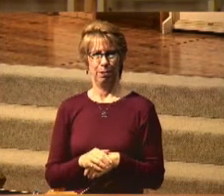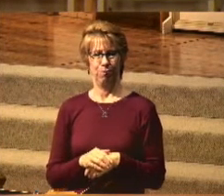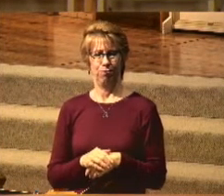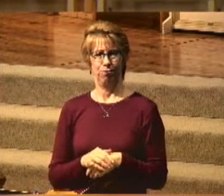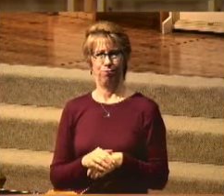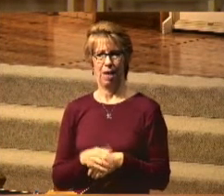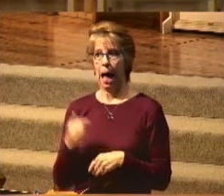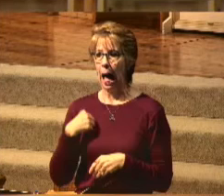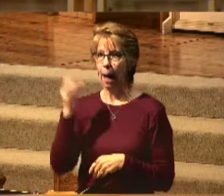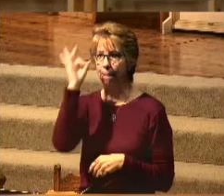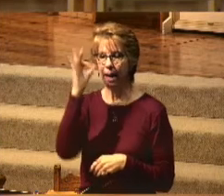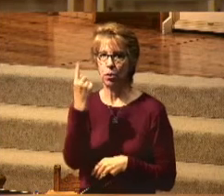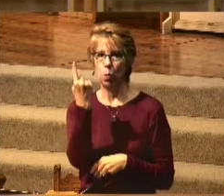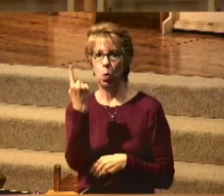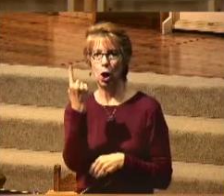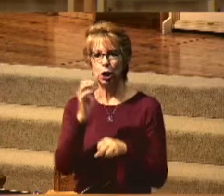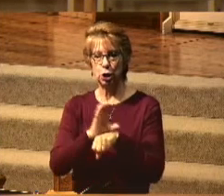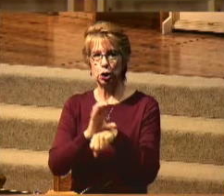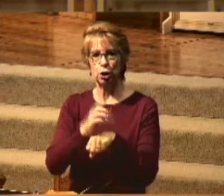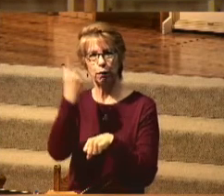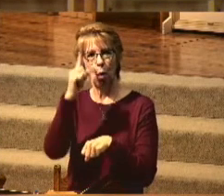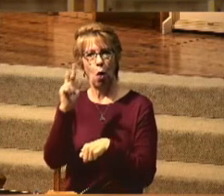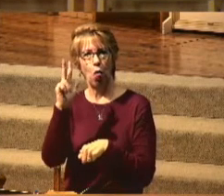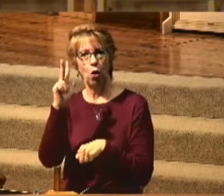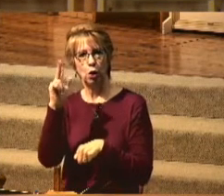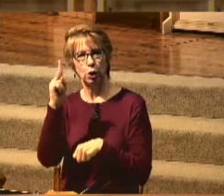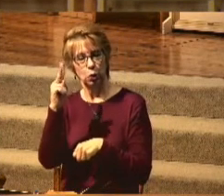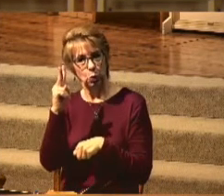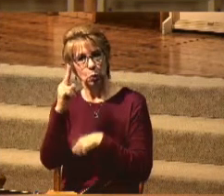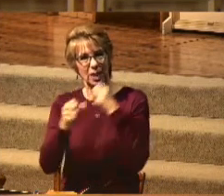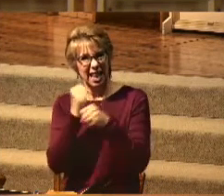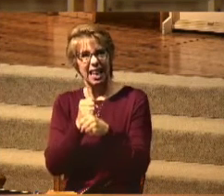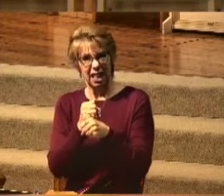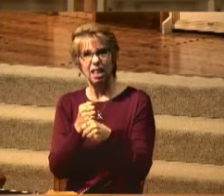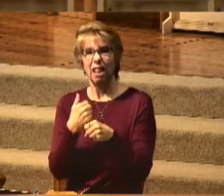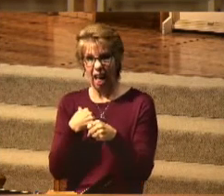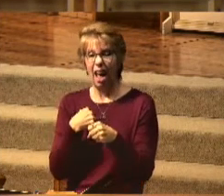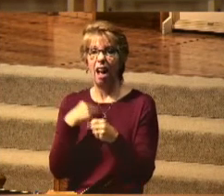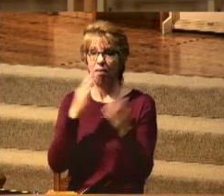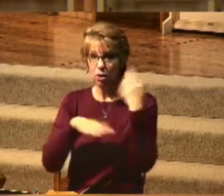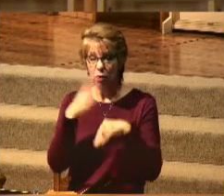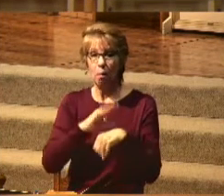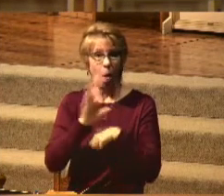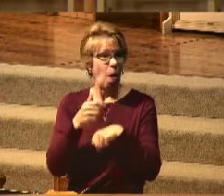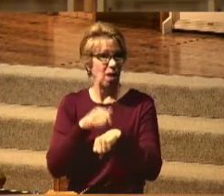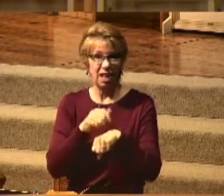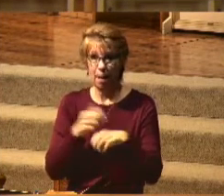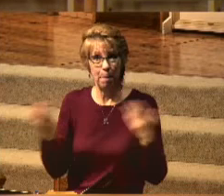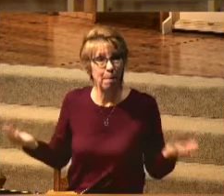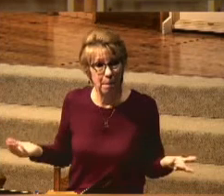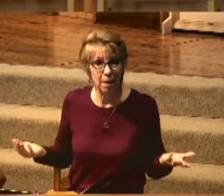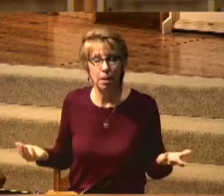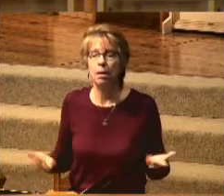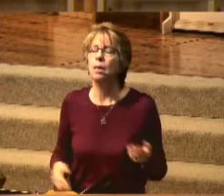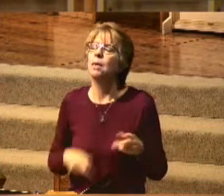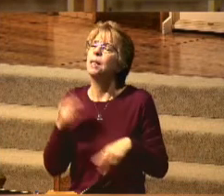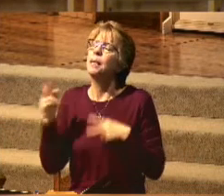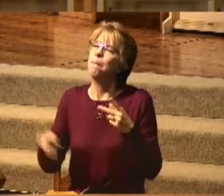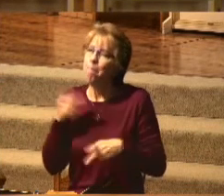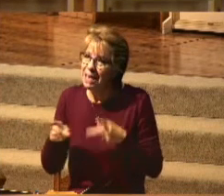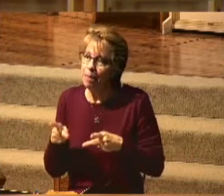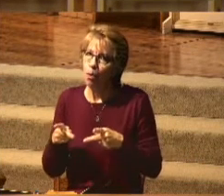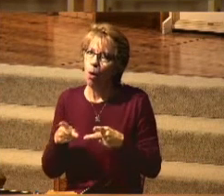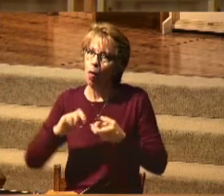I pastored one church for 32 years. We had trouble every now and then in there. You know, people is the